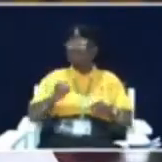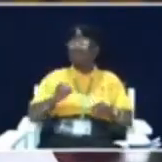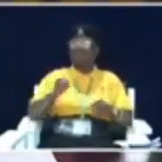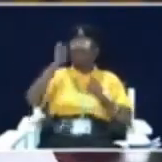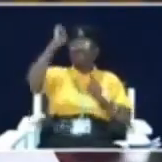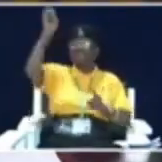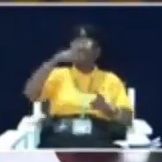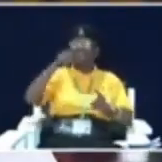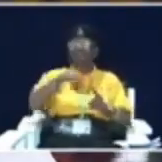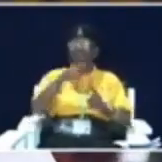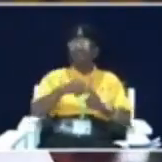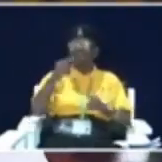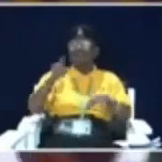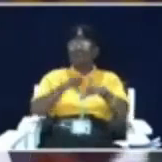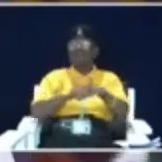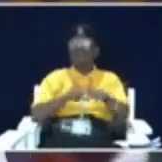don't forget